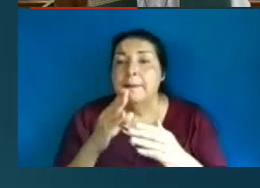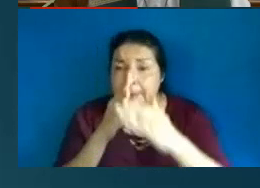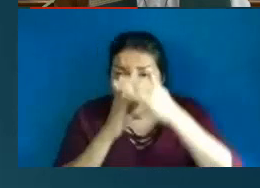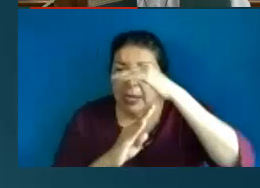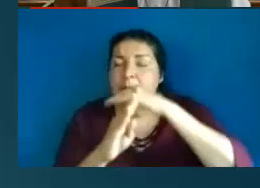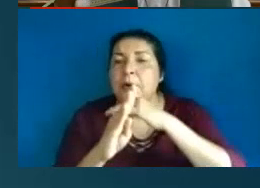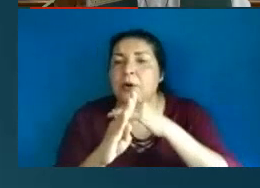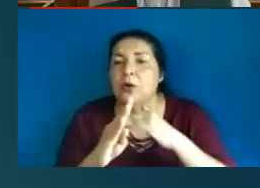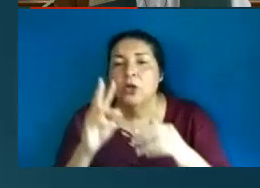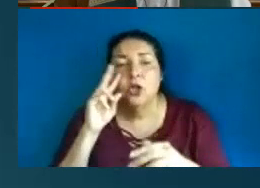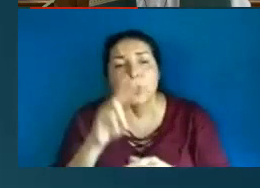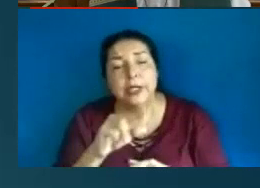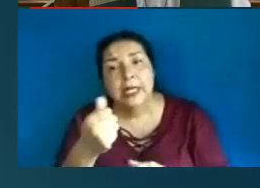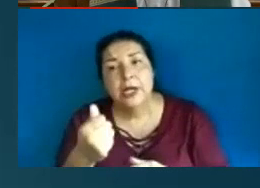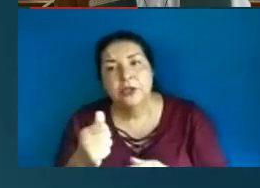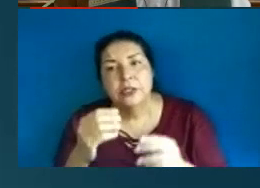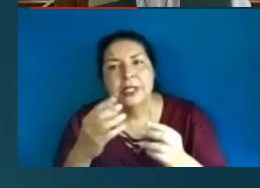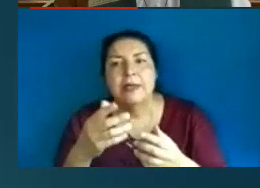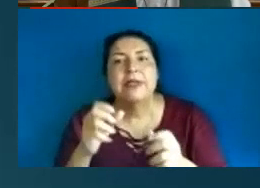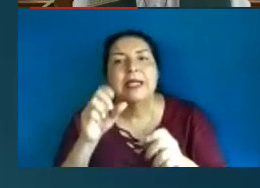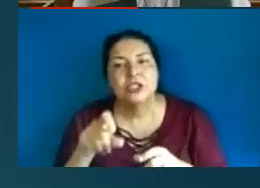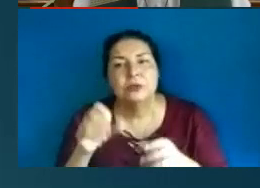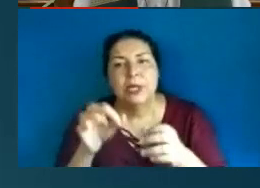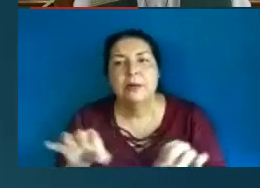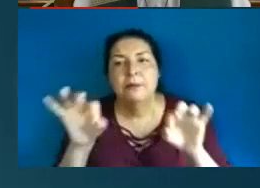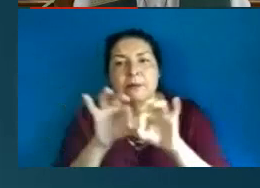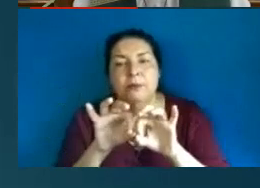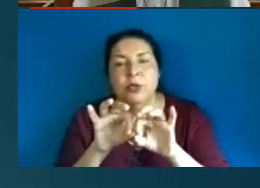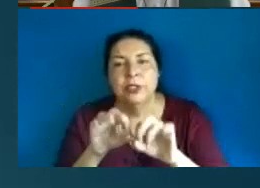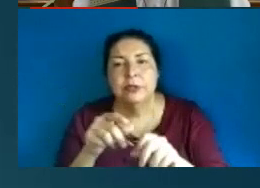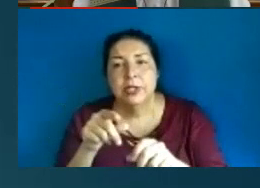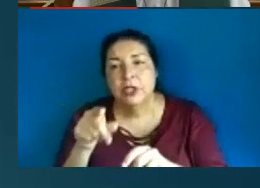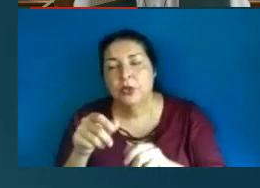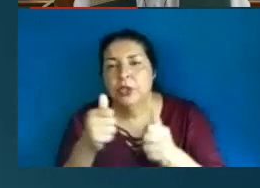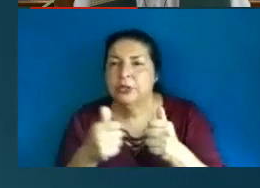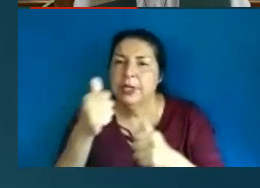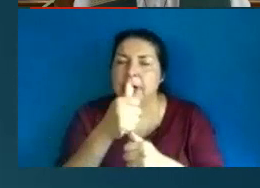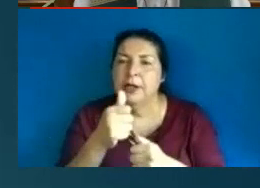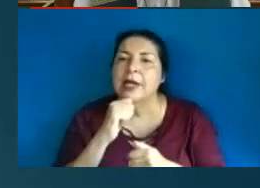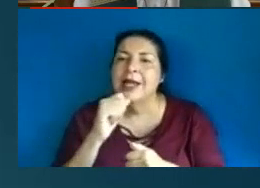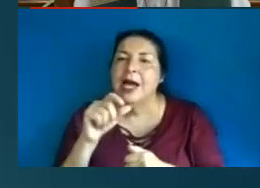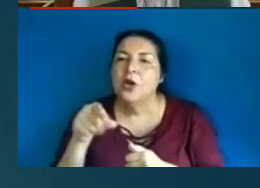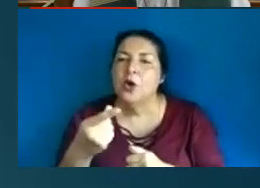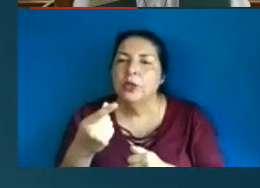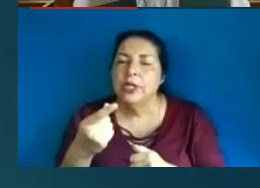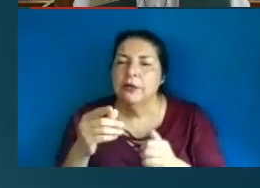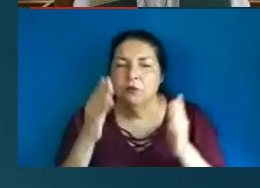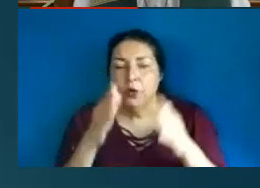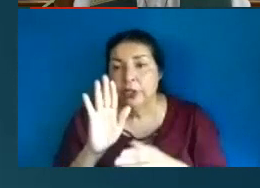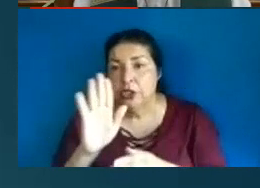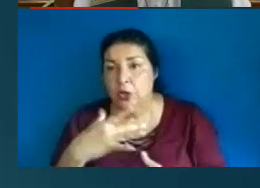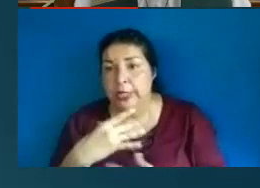significant than yourselves. Let each of you look not only to his own interest, but also to the interest of